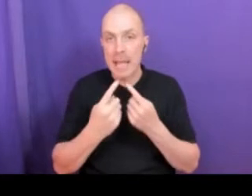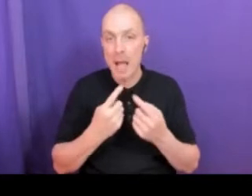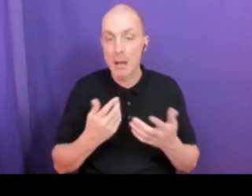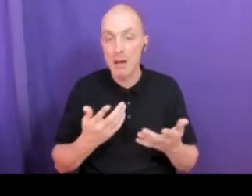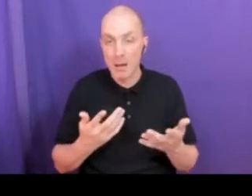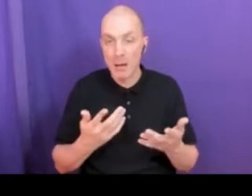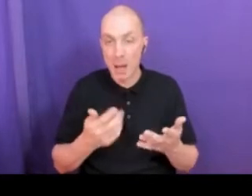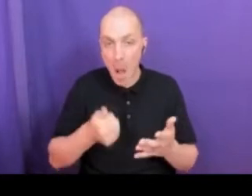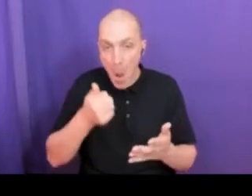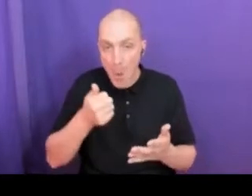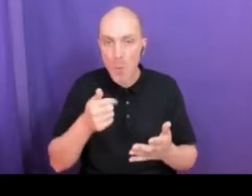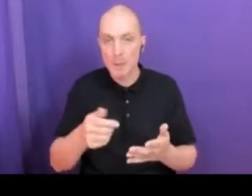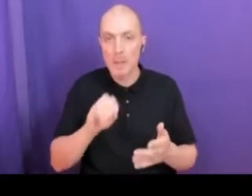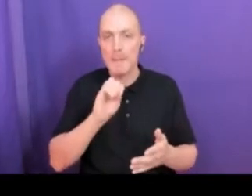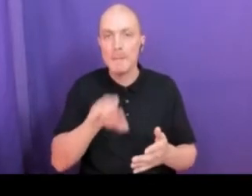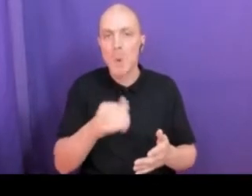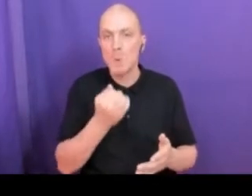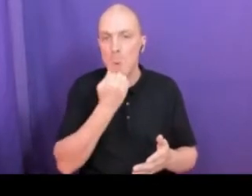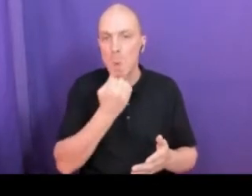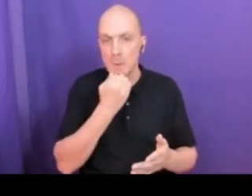question.